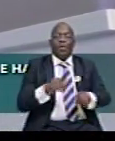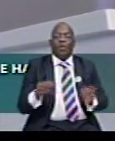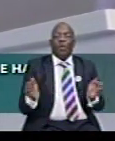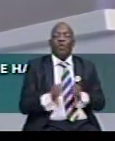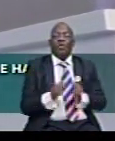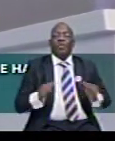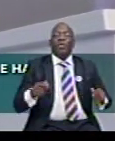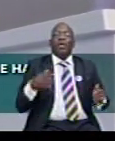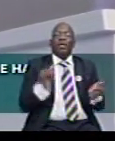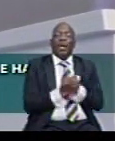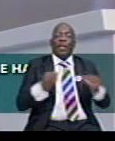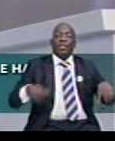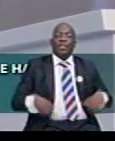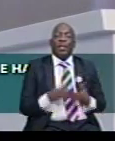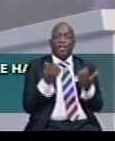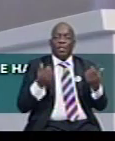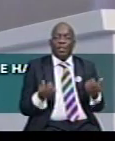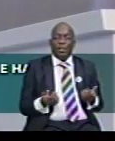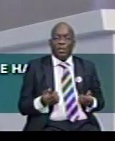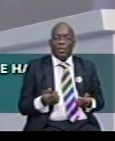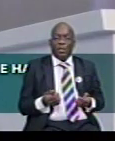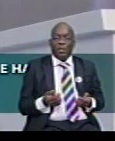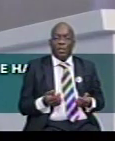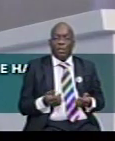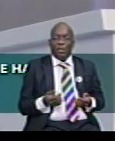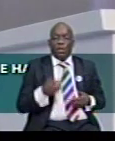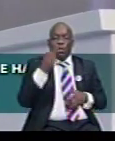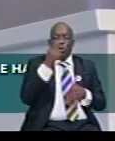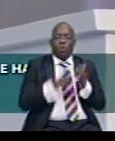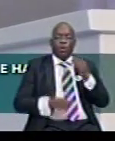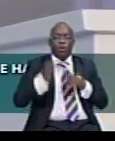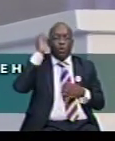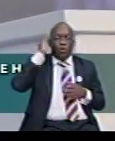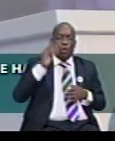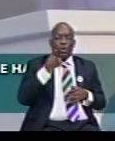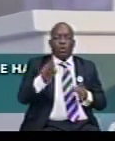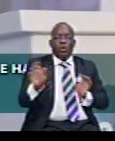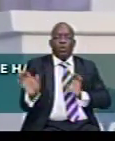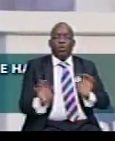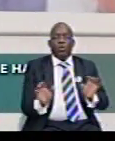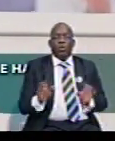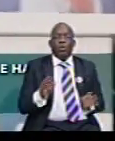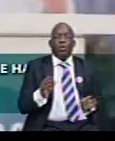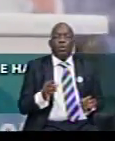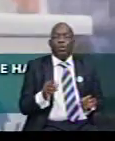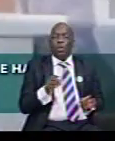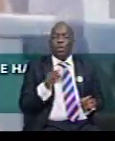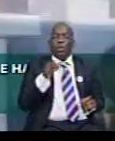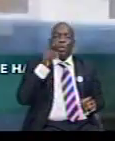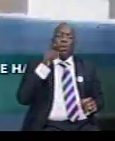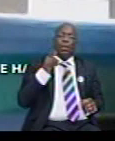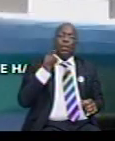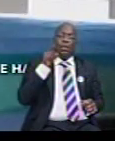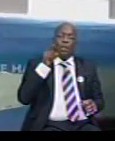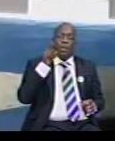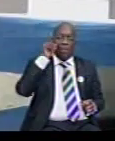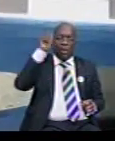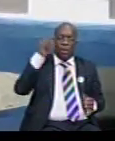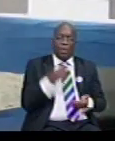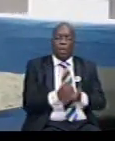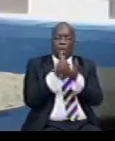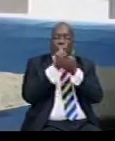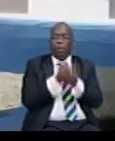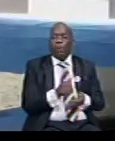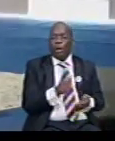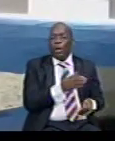difficulty, what would you have done? And a helper, a supporter. You didn't have any sword.